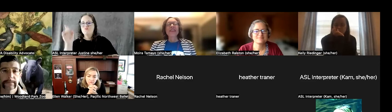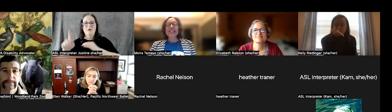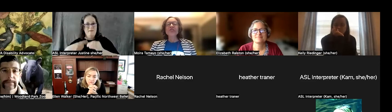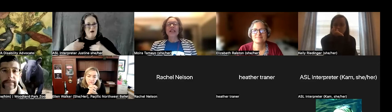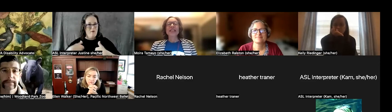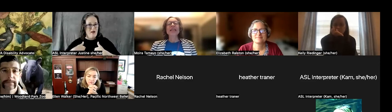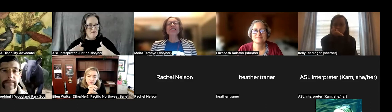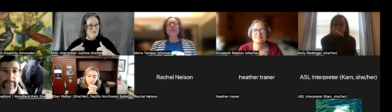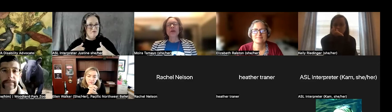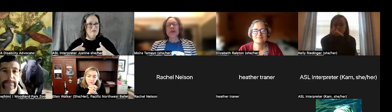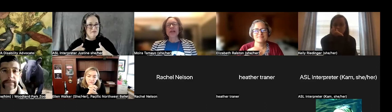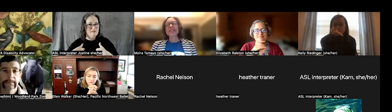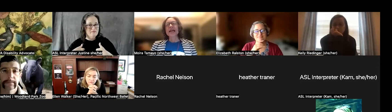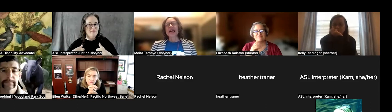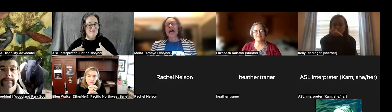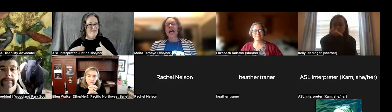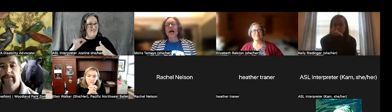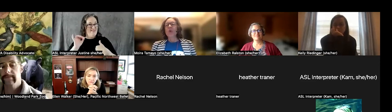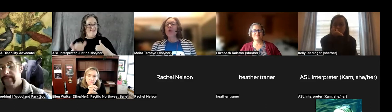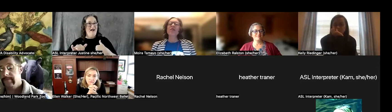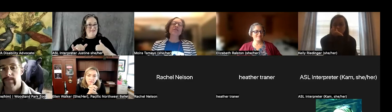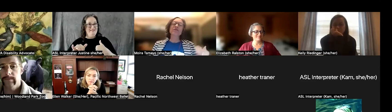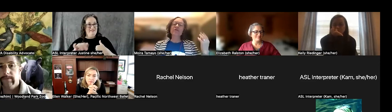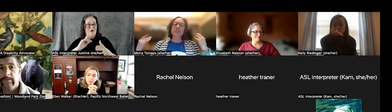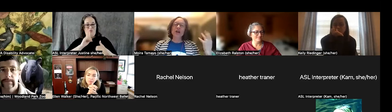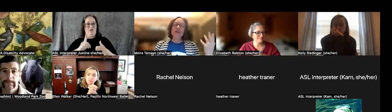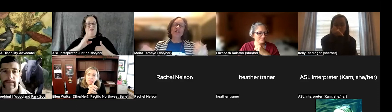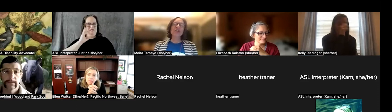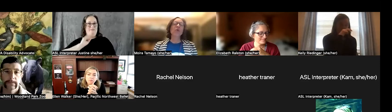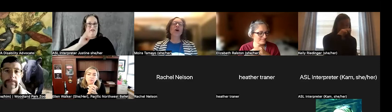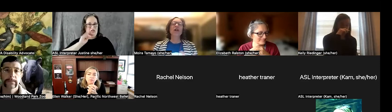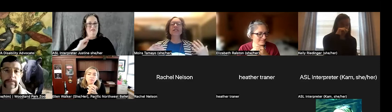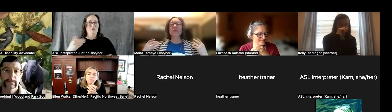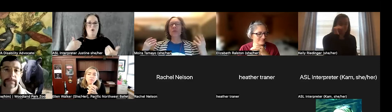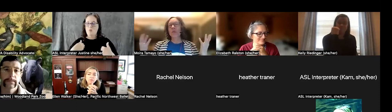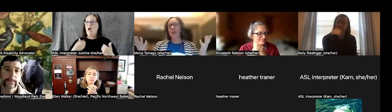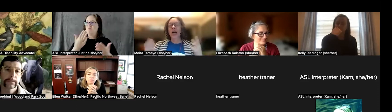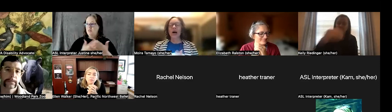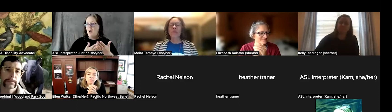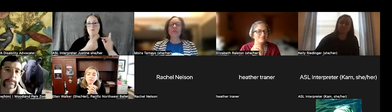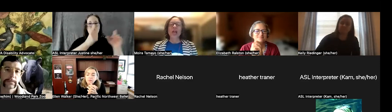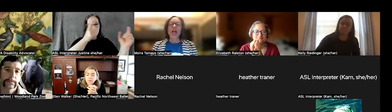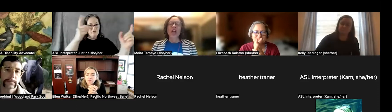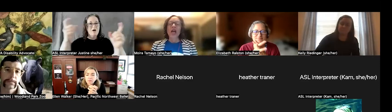and that's really the experience. We have some photography on the walls,